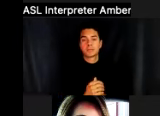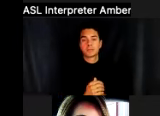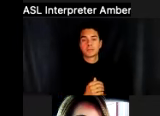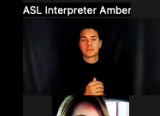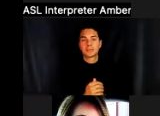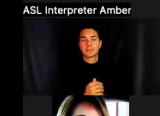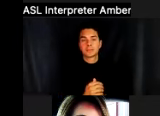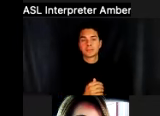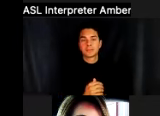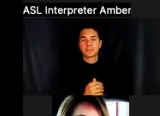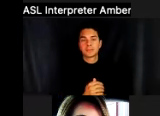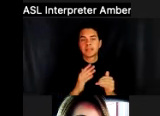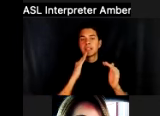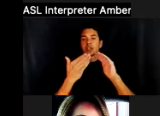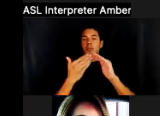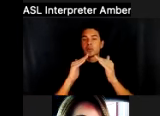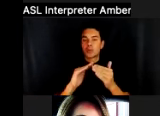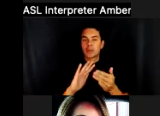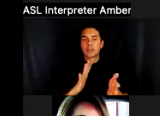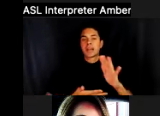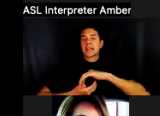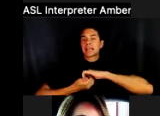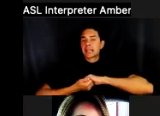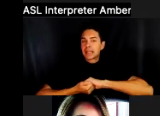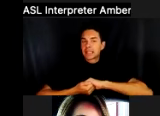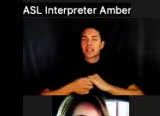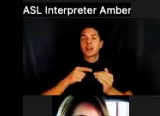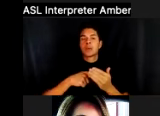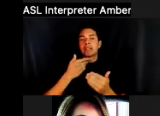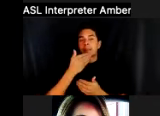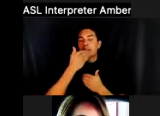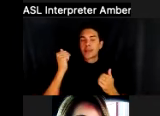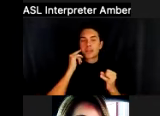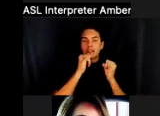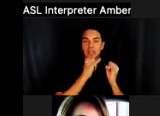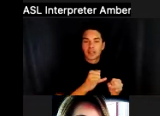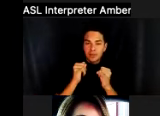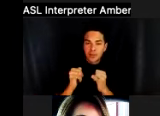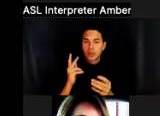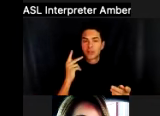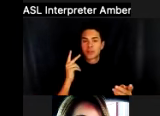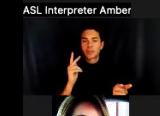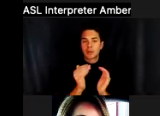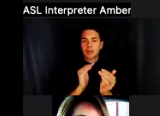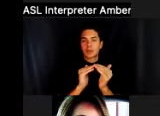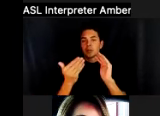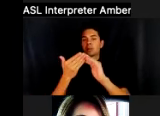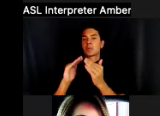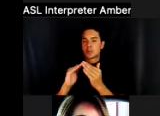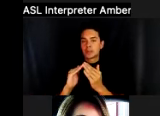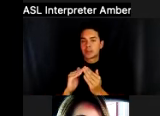community, and the collective, and what is going to be best for the individual versus the collective. And I think that's part of it, is